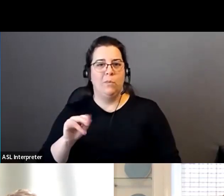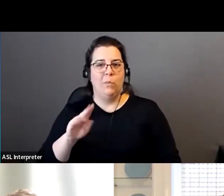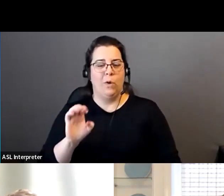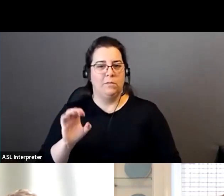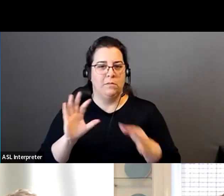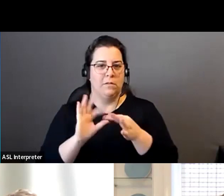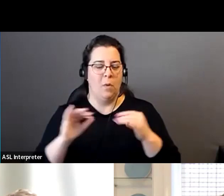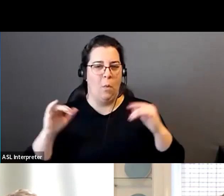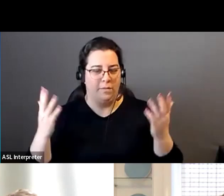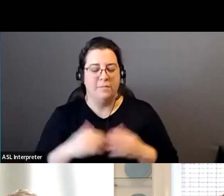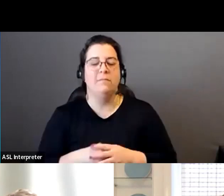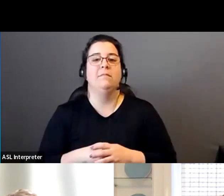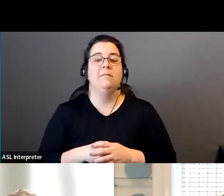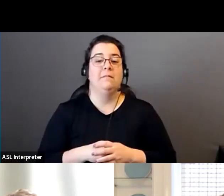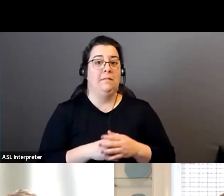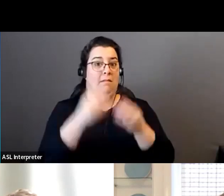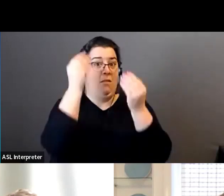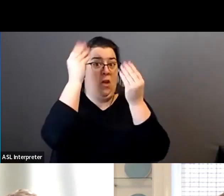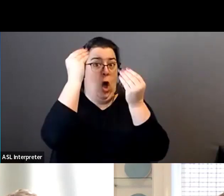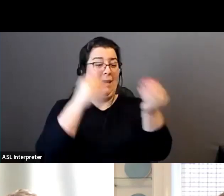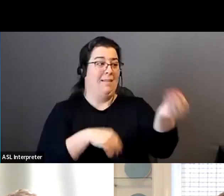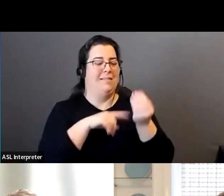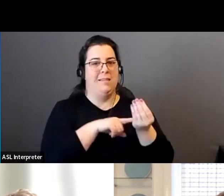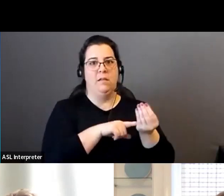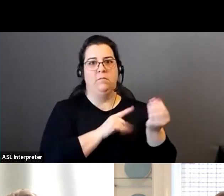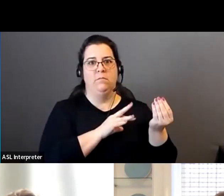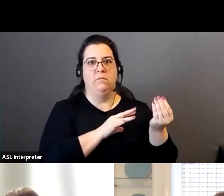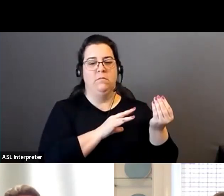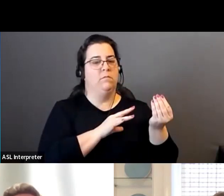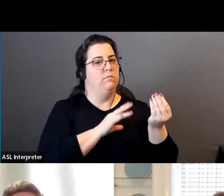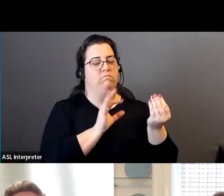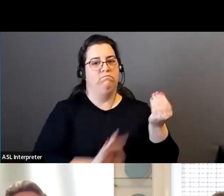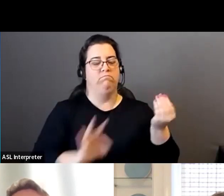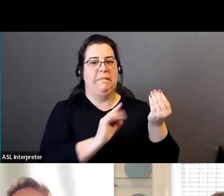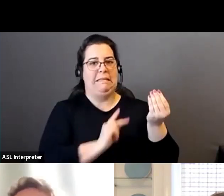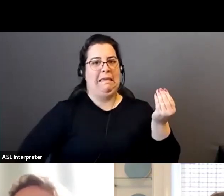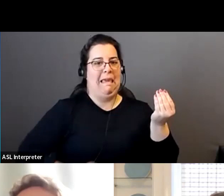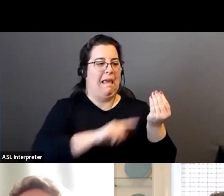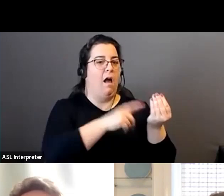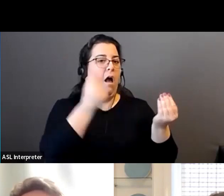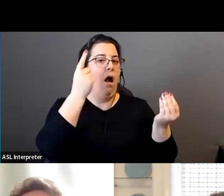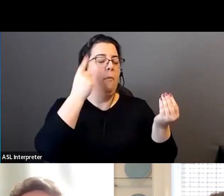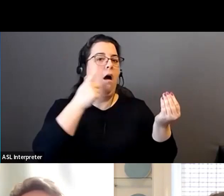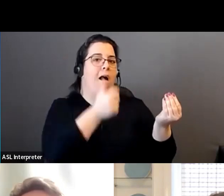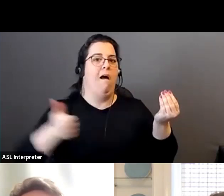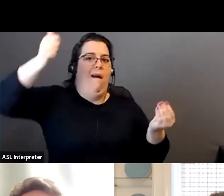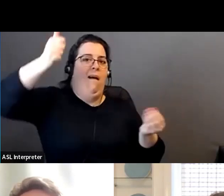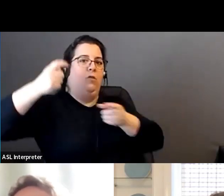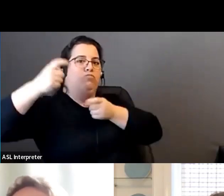is the emperor. So once you start doing your podcasts, see if you can get them on as many different podcast directories.